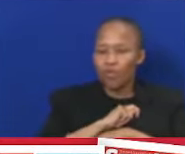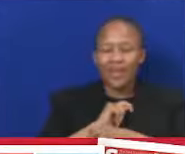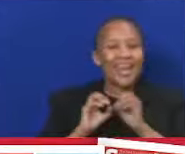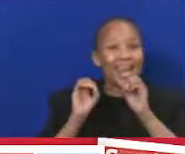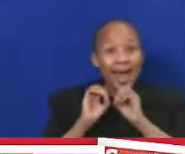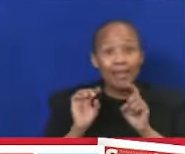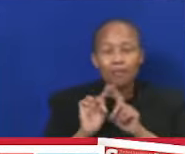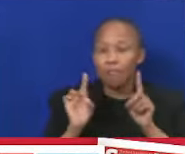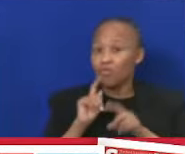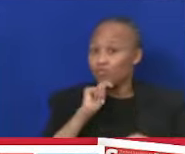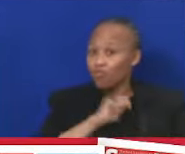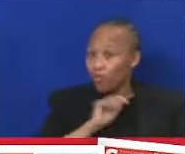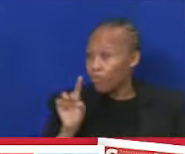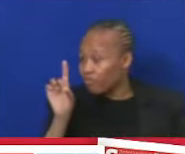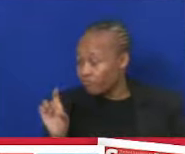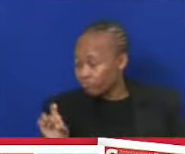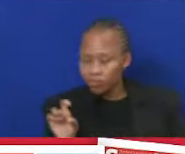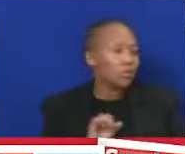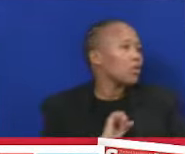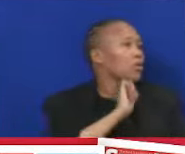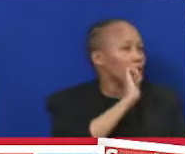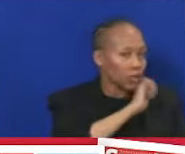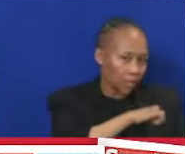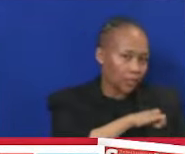We affirm. Thank you.